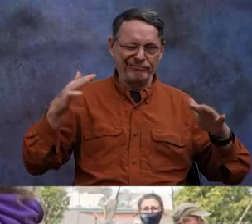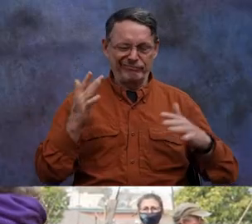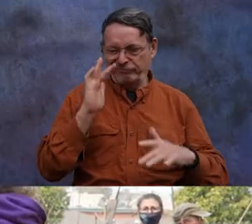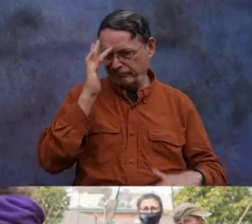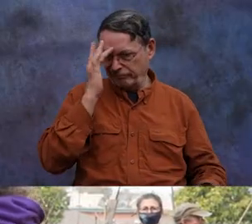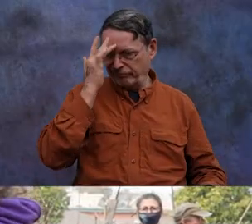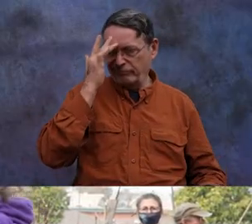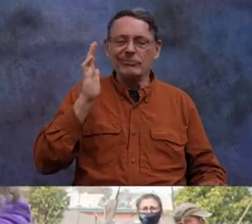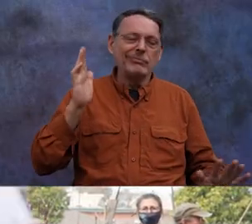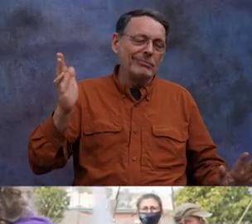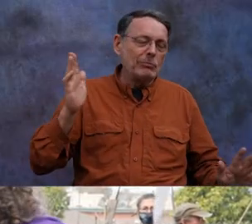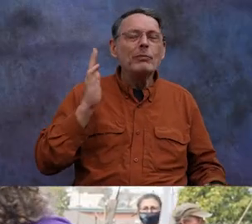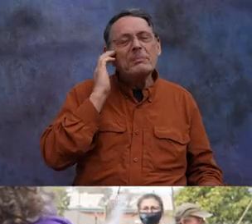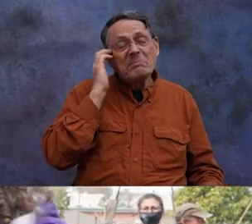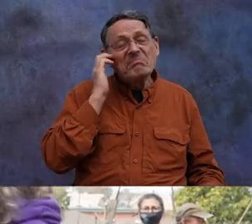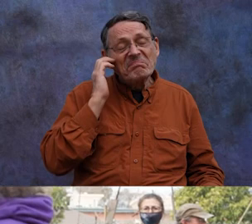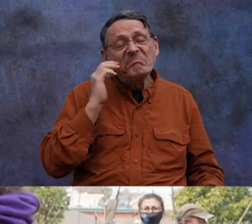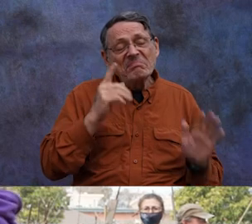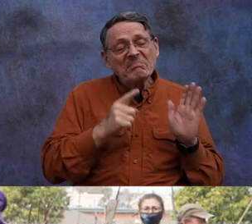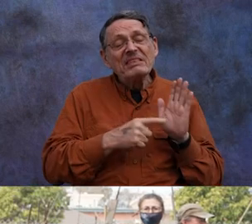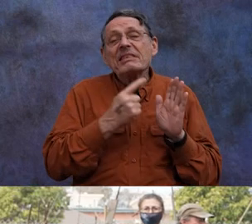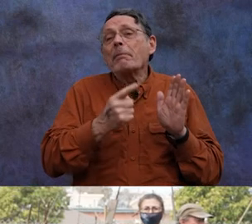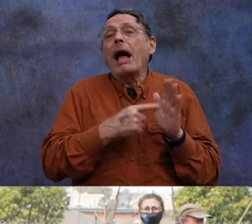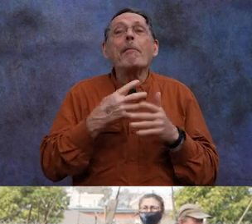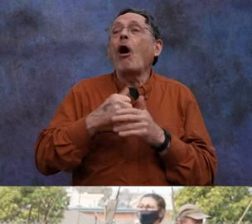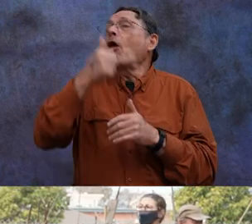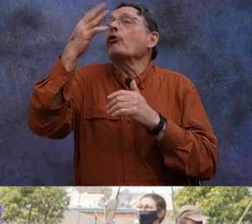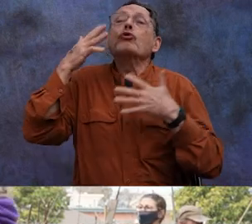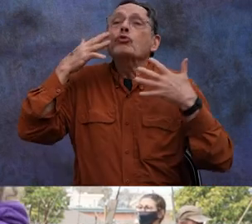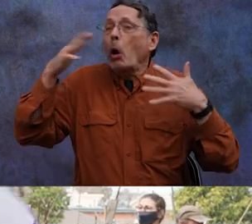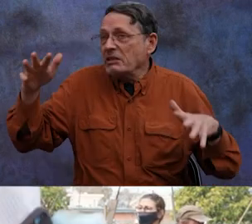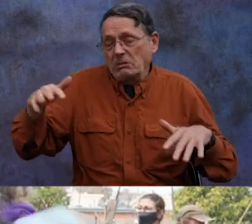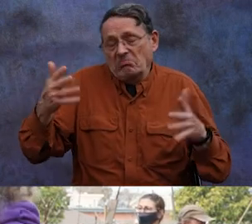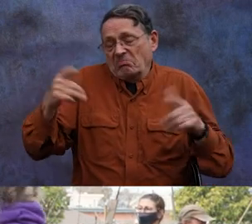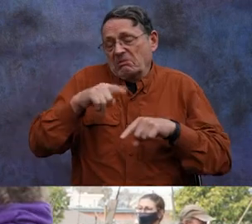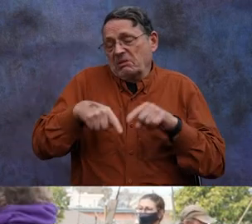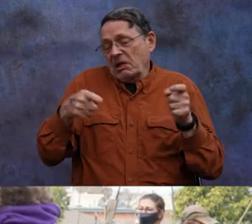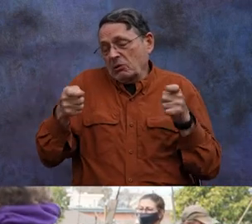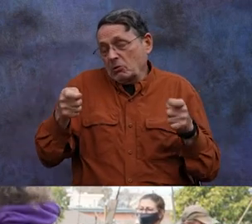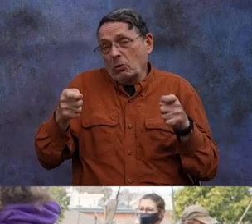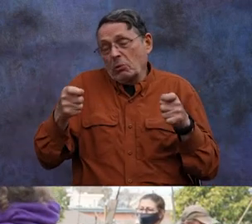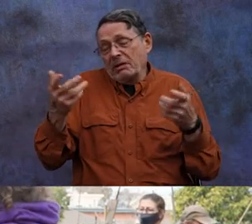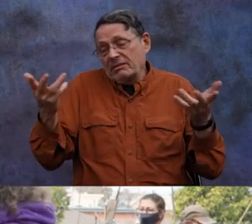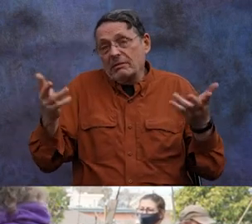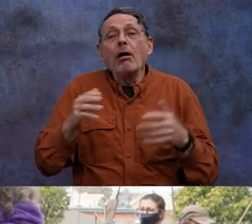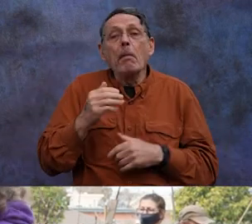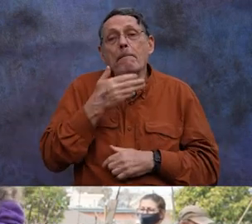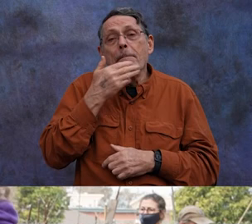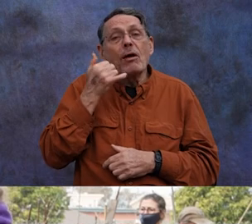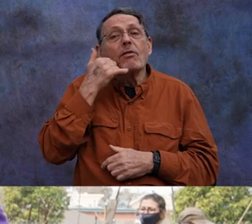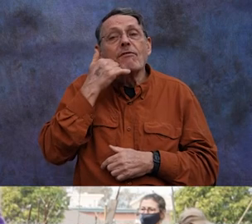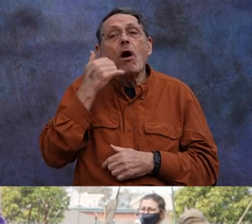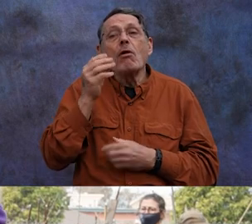will be noises that are beyond our control, and perhaps a suggestion is to let